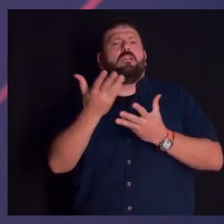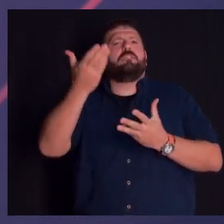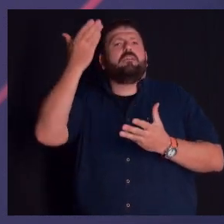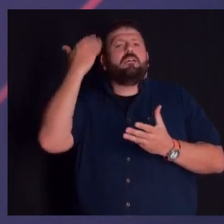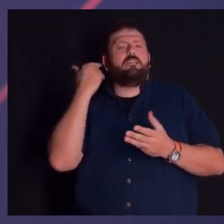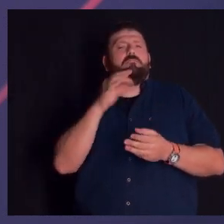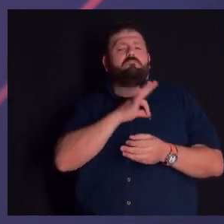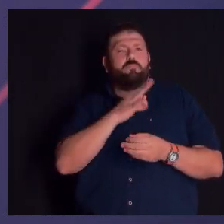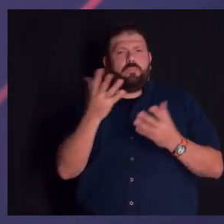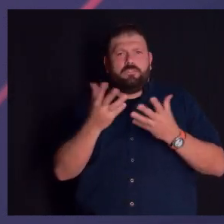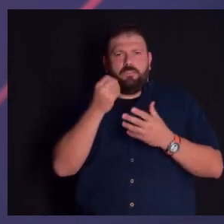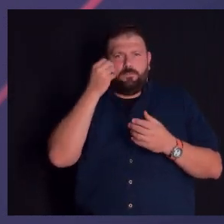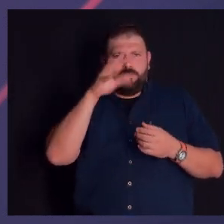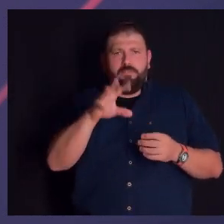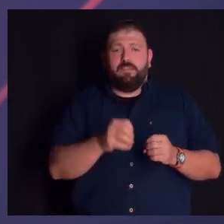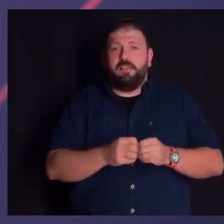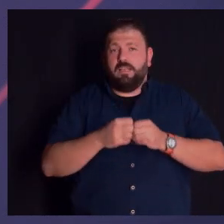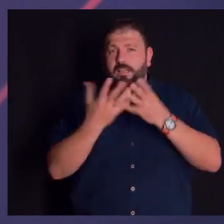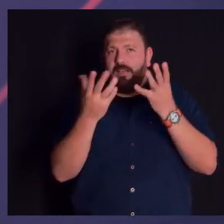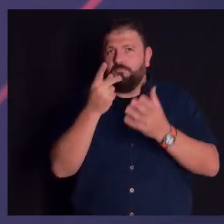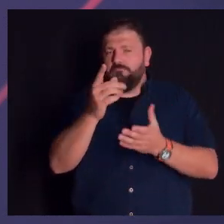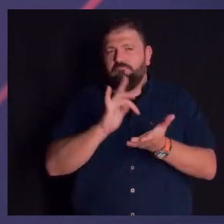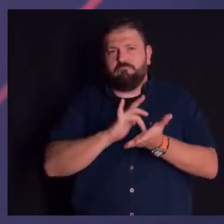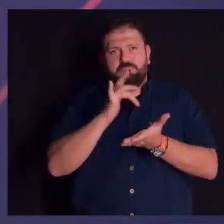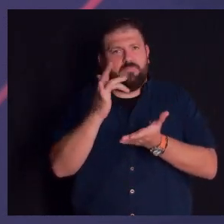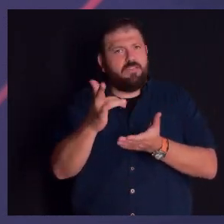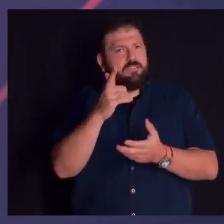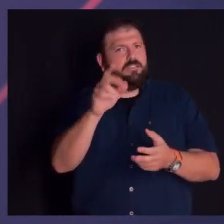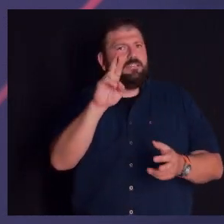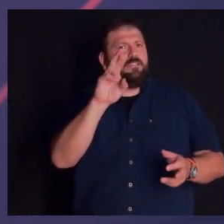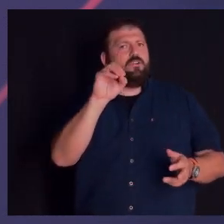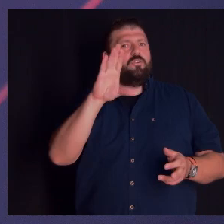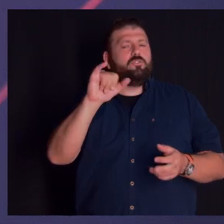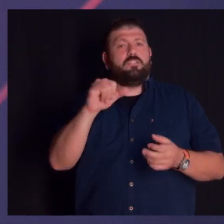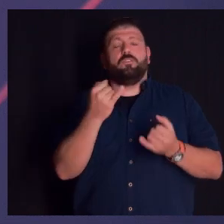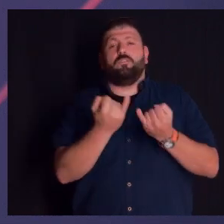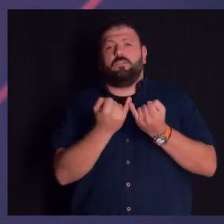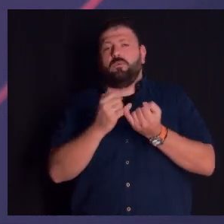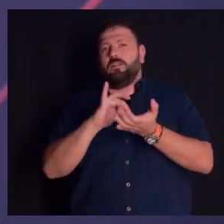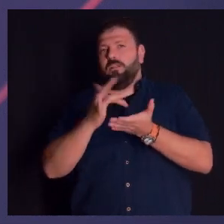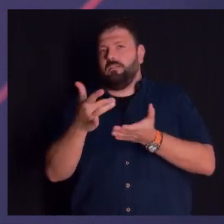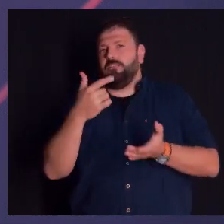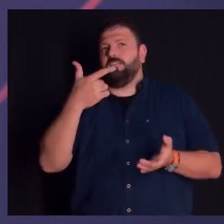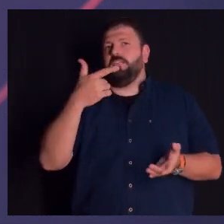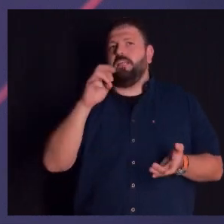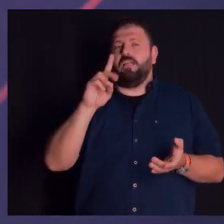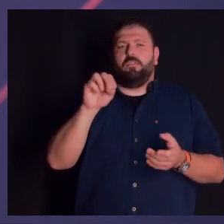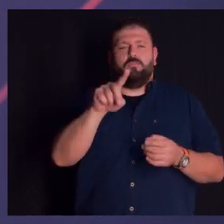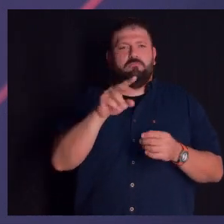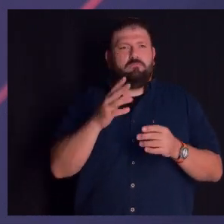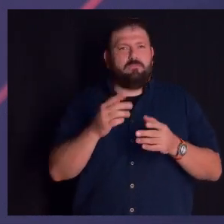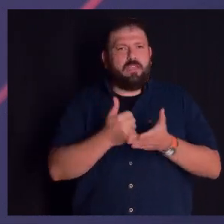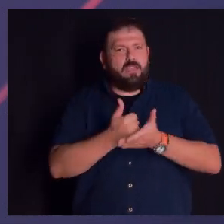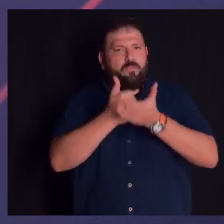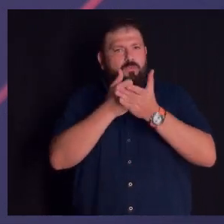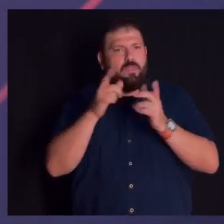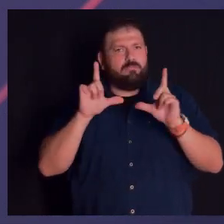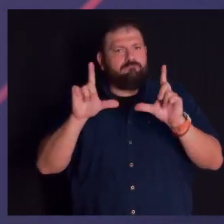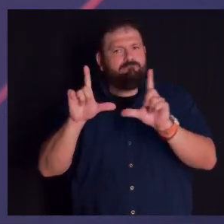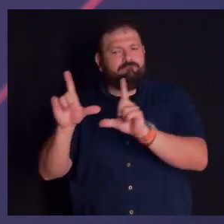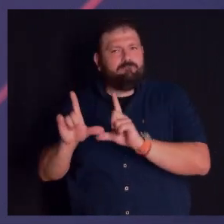past, you can always work with Omnilife. And thank you, Rocio, Gerardo, who helped us lead in this incredible